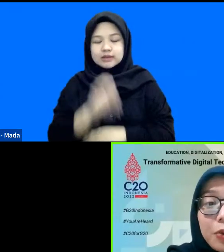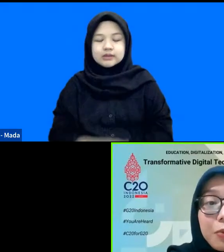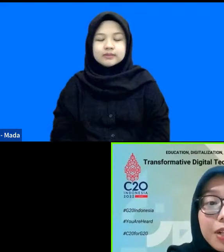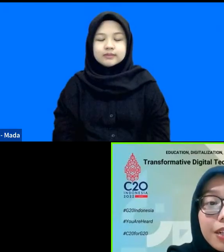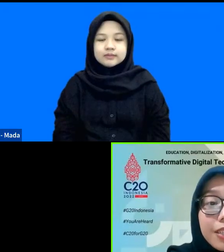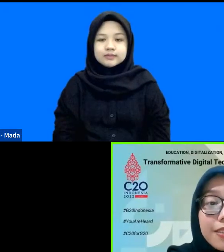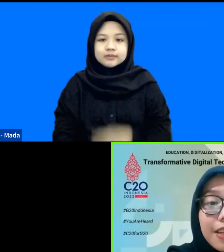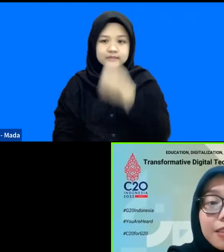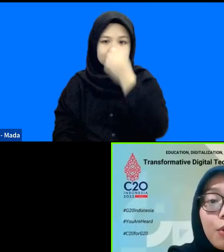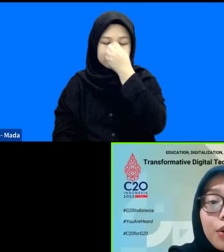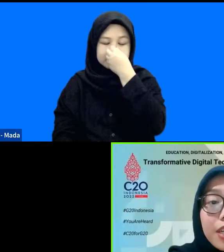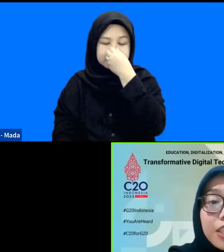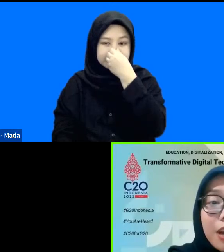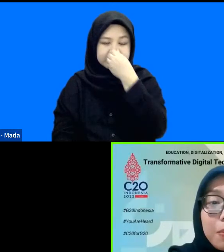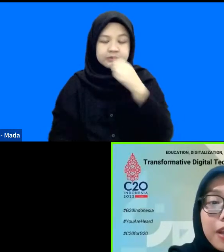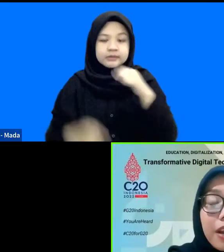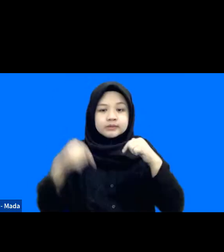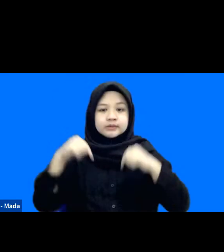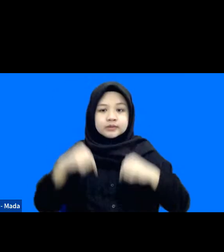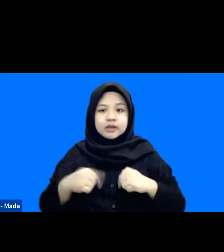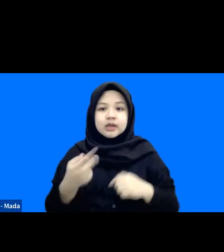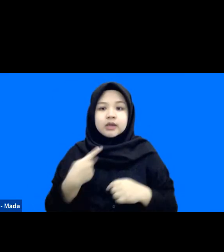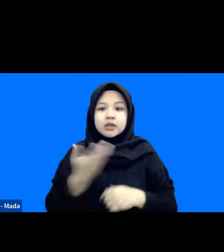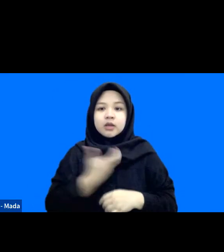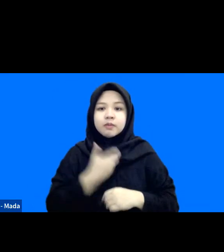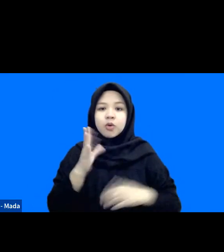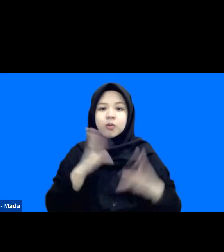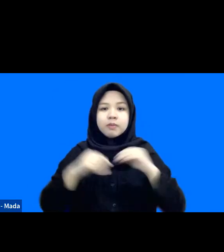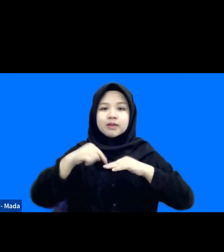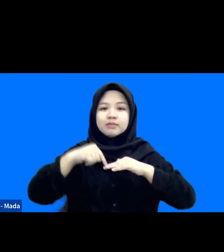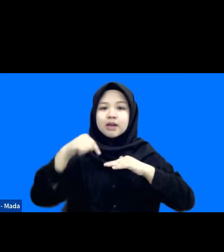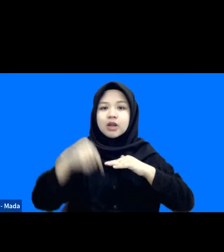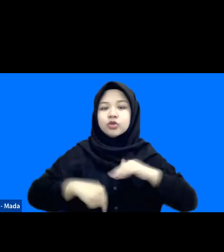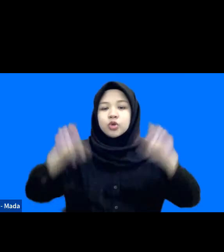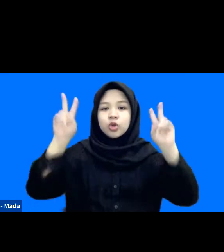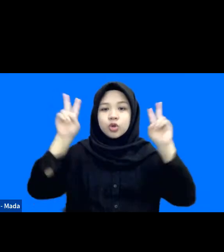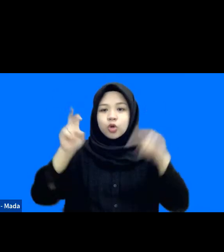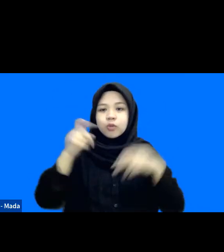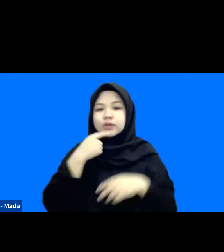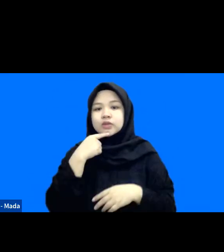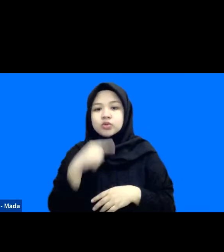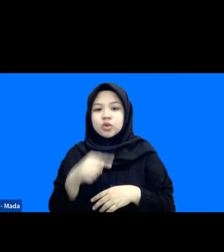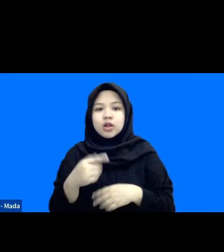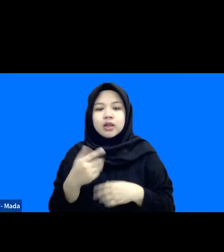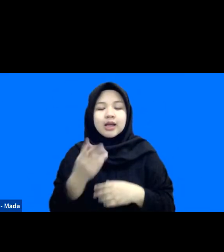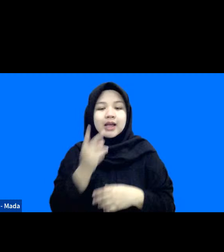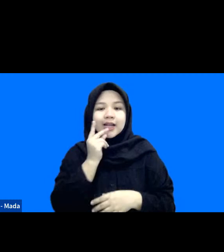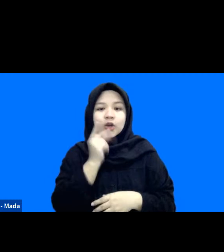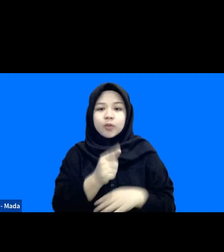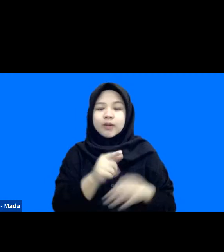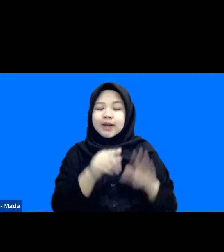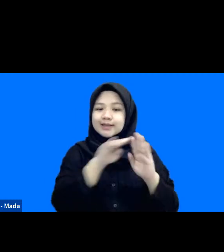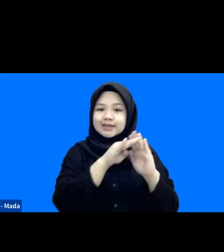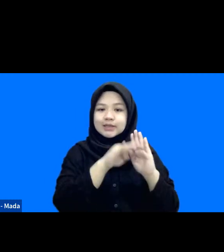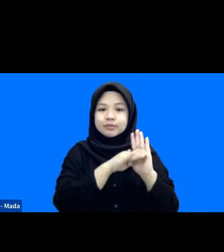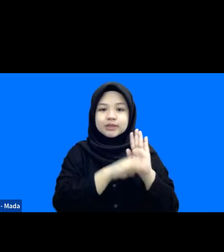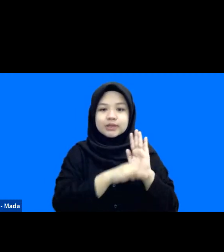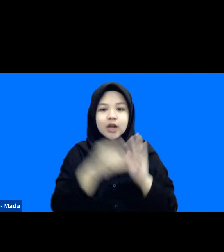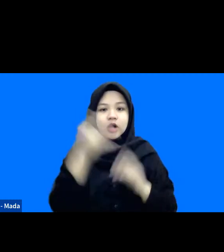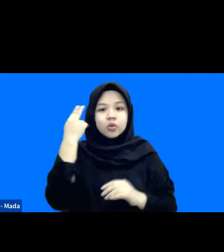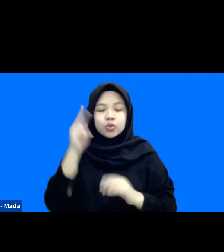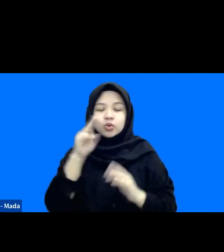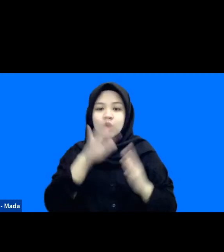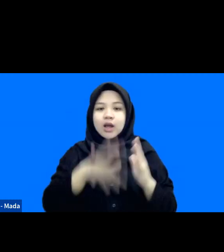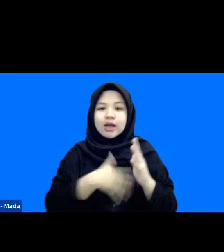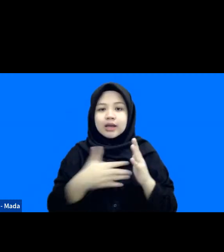next, we will discuss more on the topic of policies recommendations on free knowledge agenda to